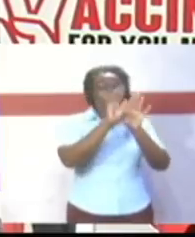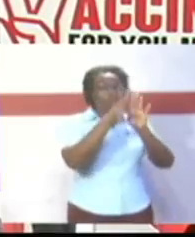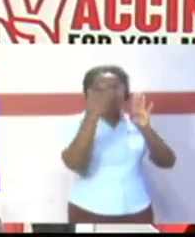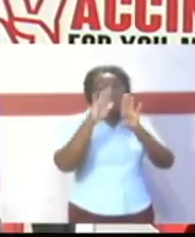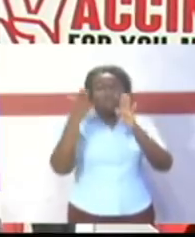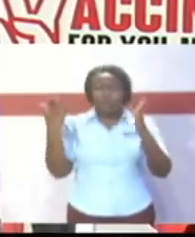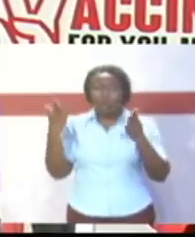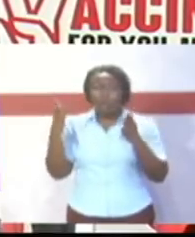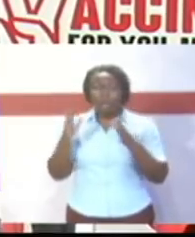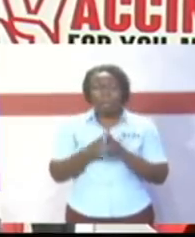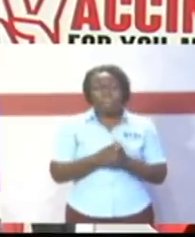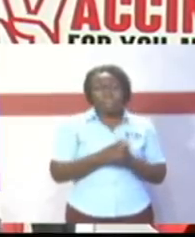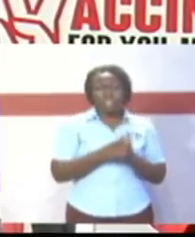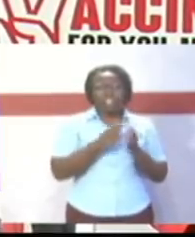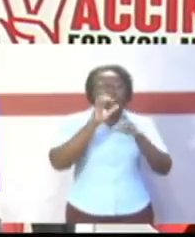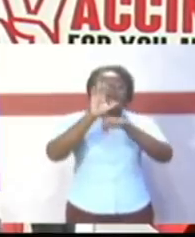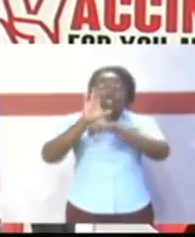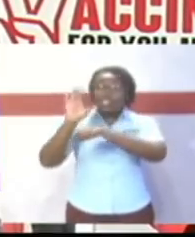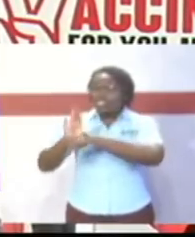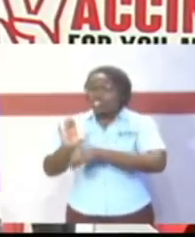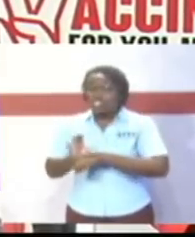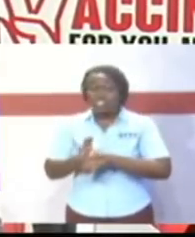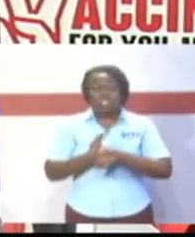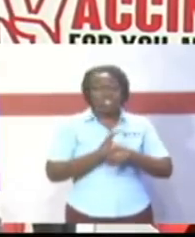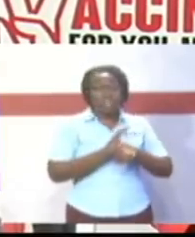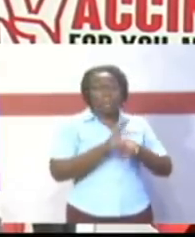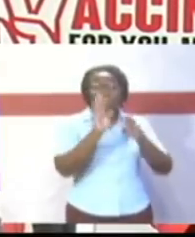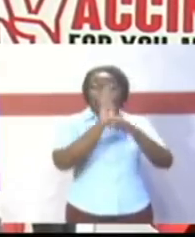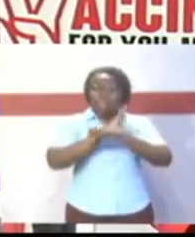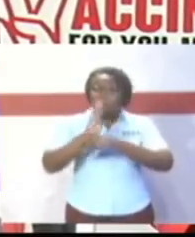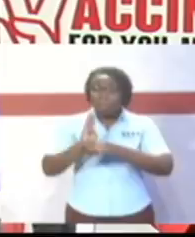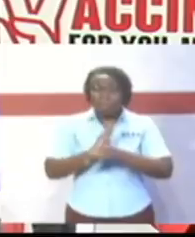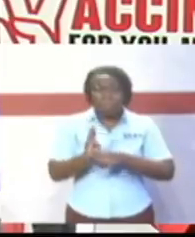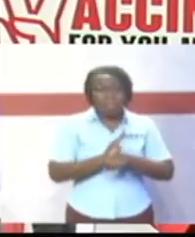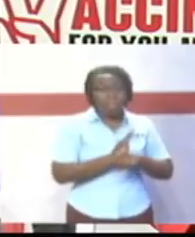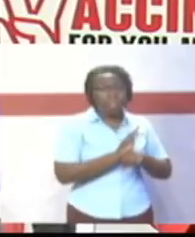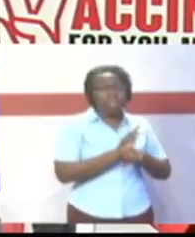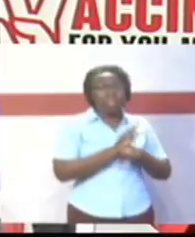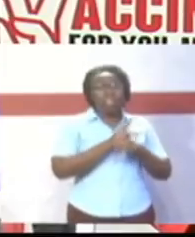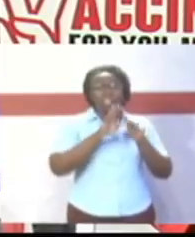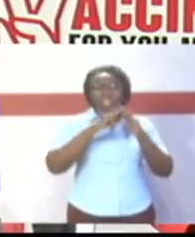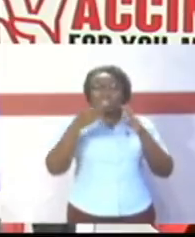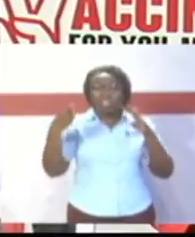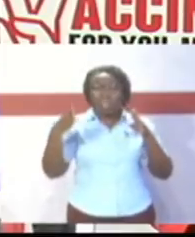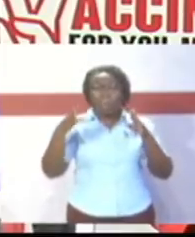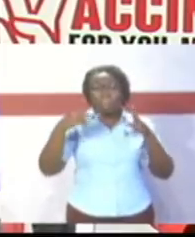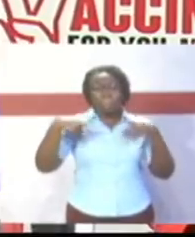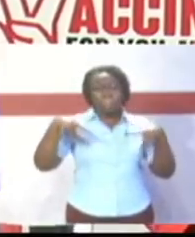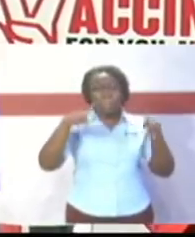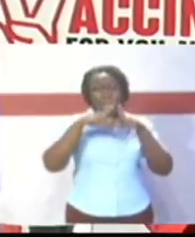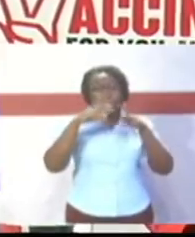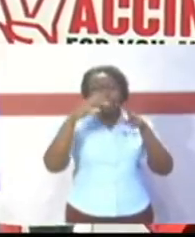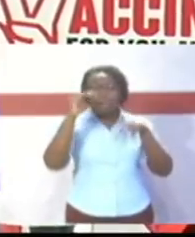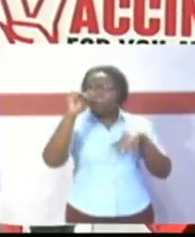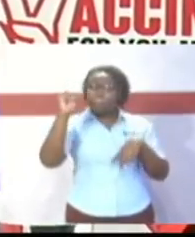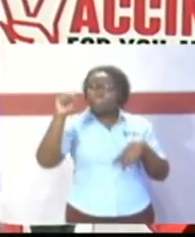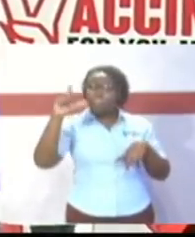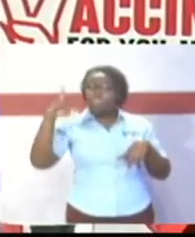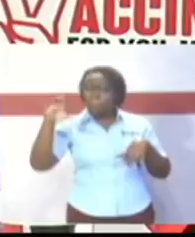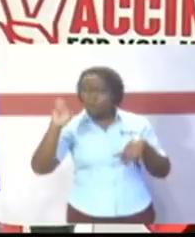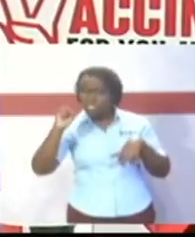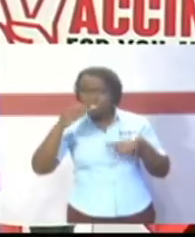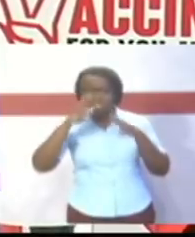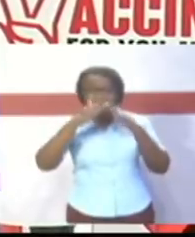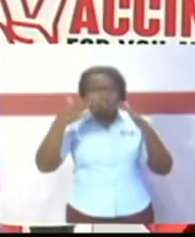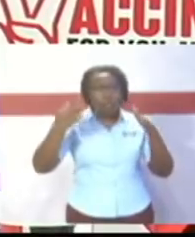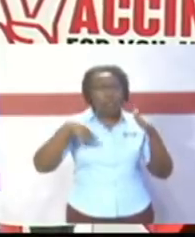mandir, business to business, in open spaces, car parks, malls, and so on. This weekend, we